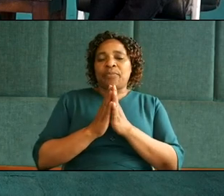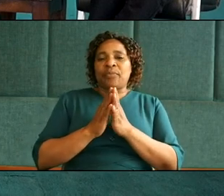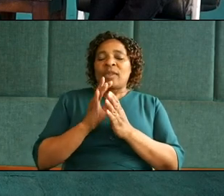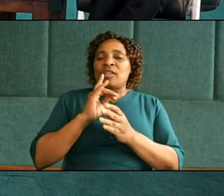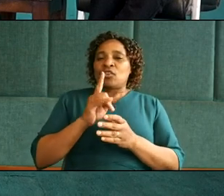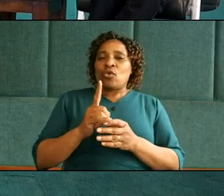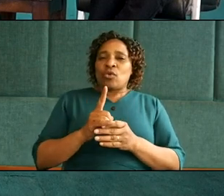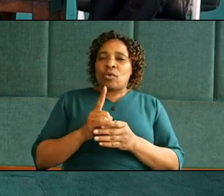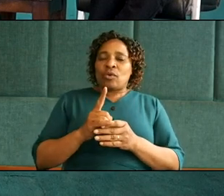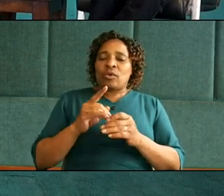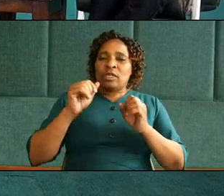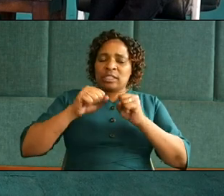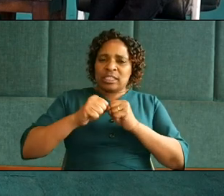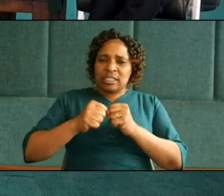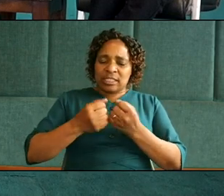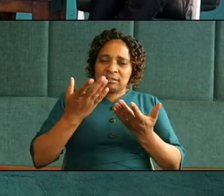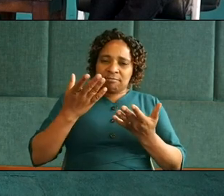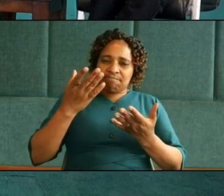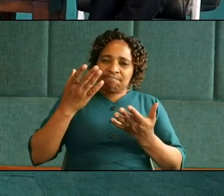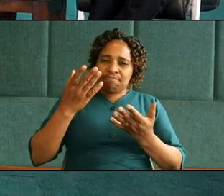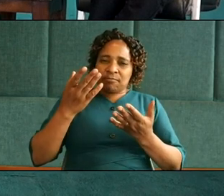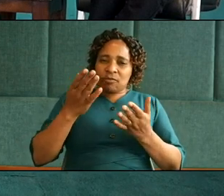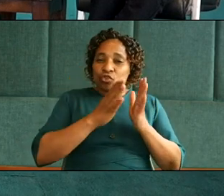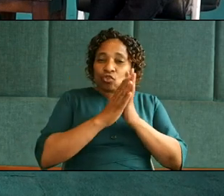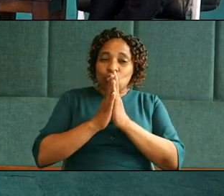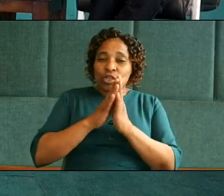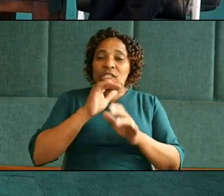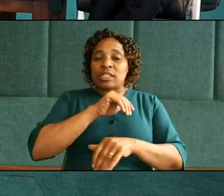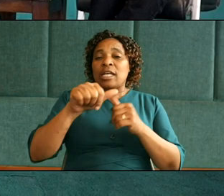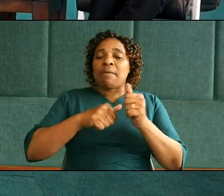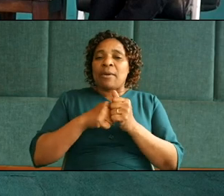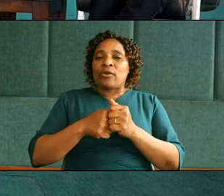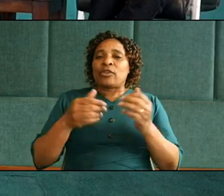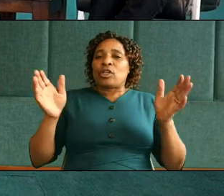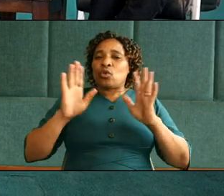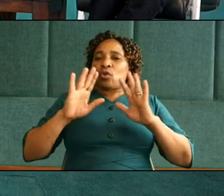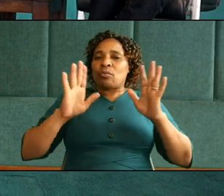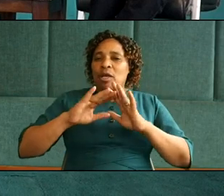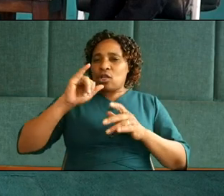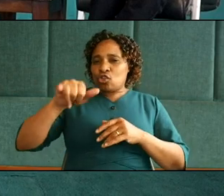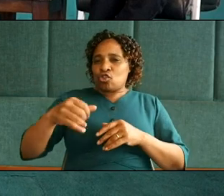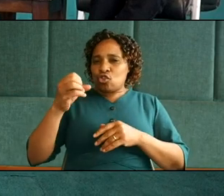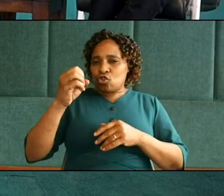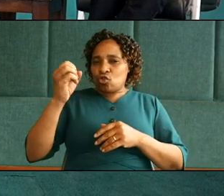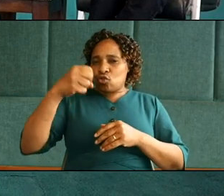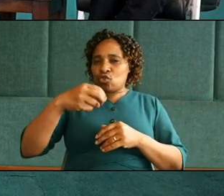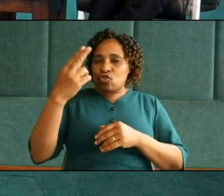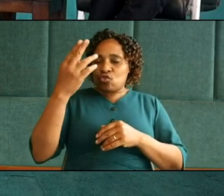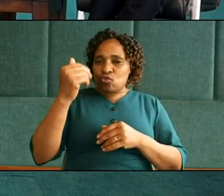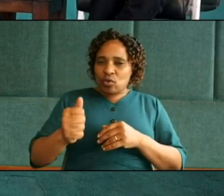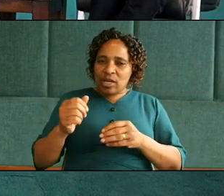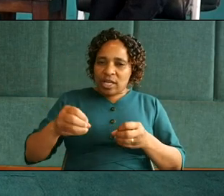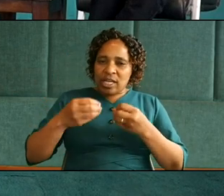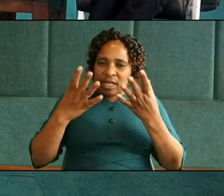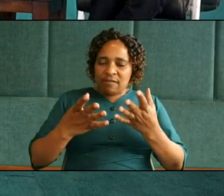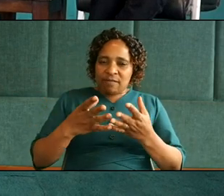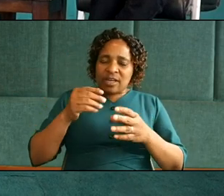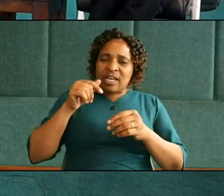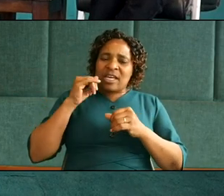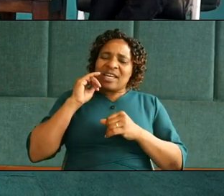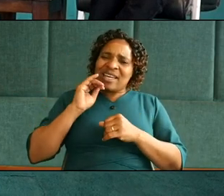So the end of our story today is about the goodbye Joshua gave to the Israelites, his parting